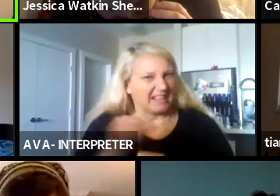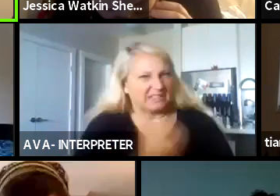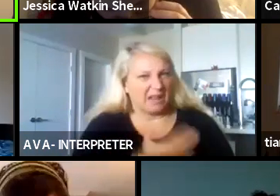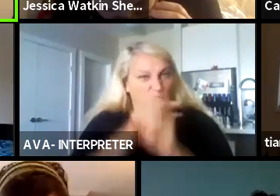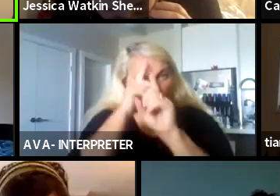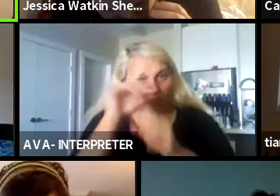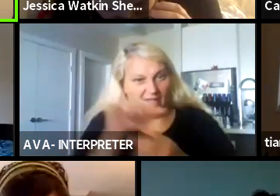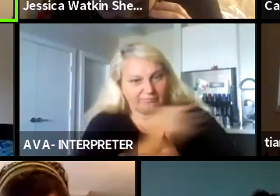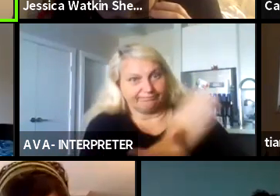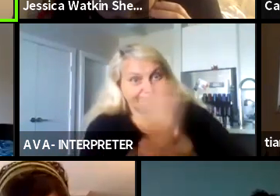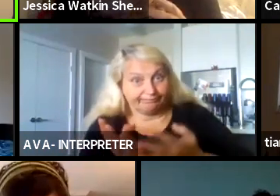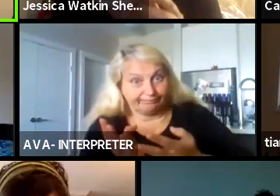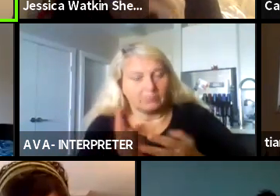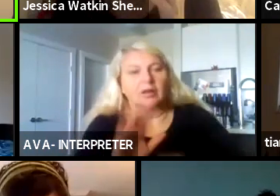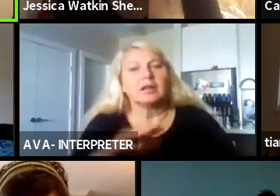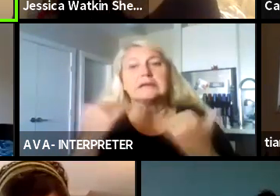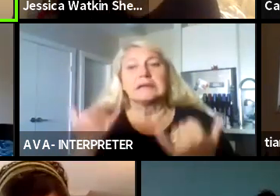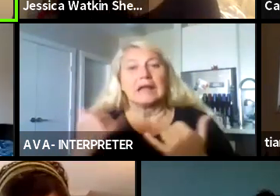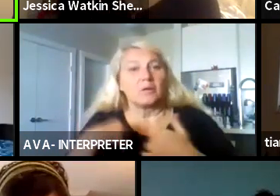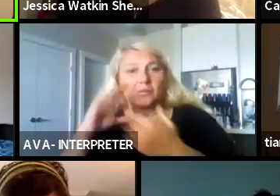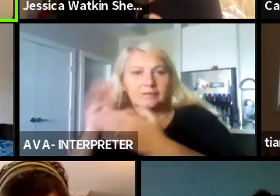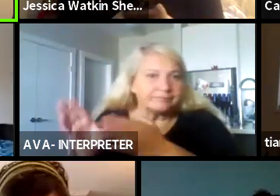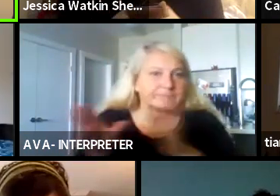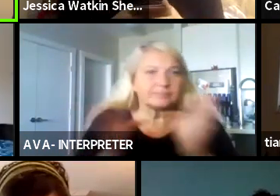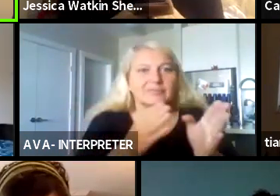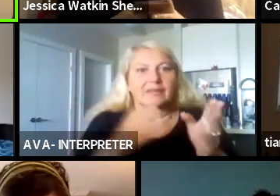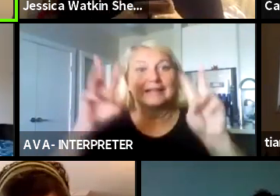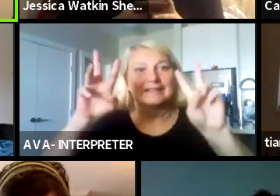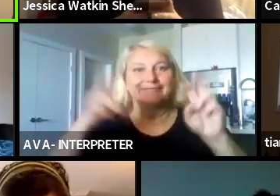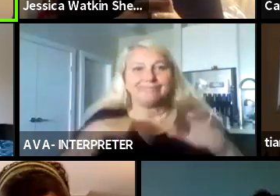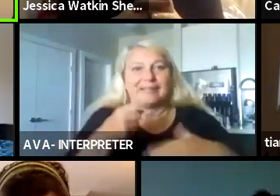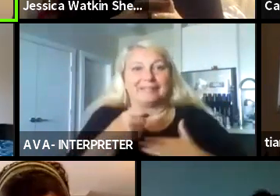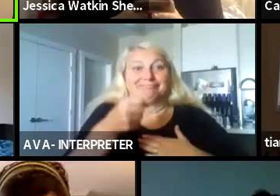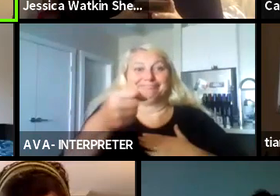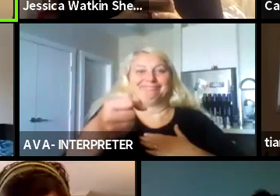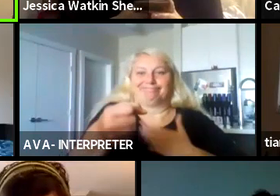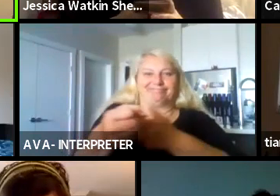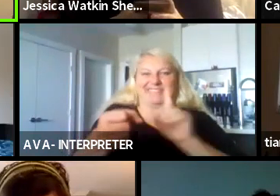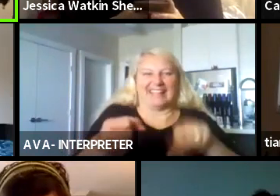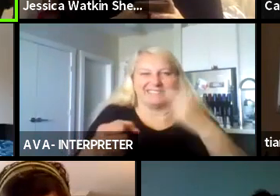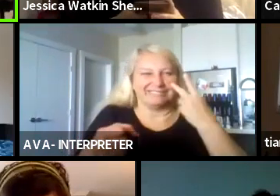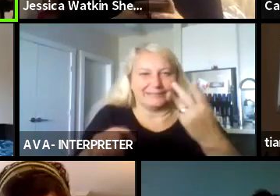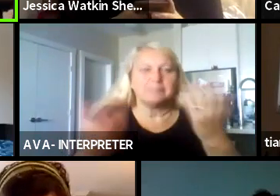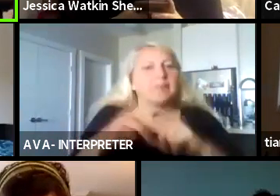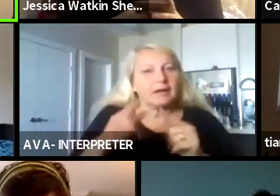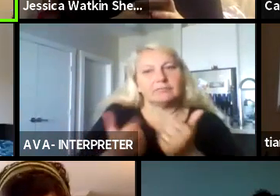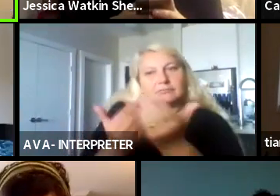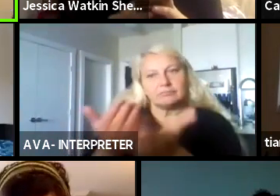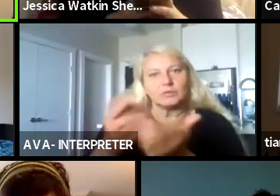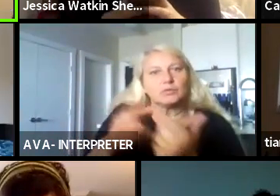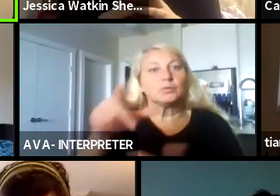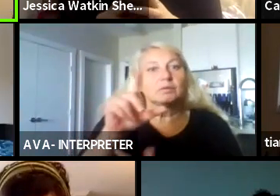the metaphorical microphone back to Lindsay to say a few things about accessibility.